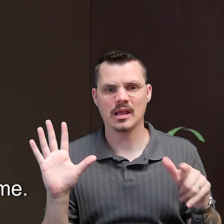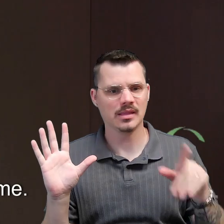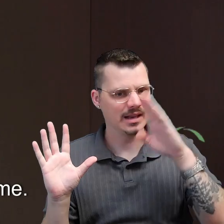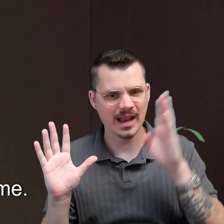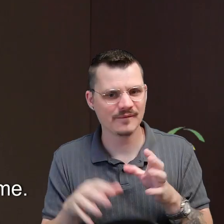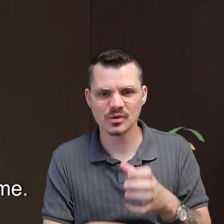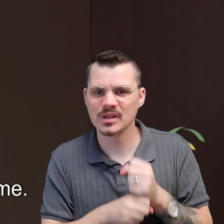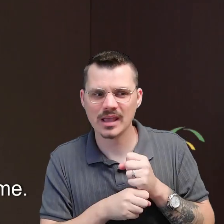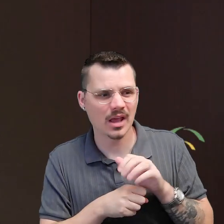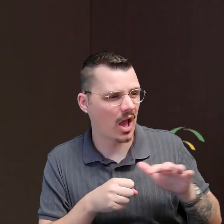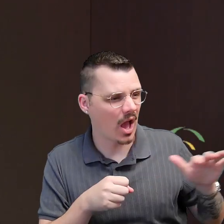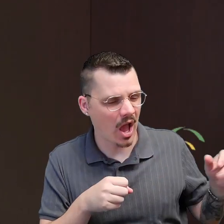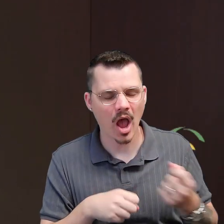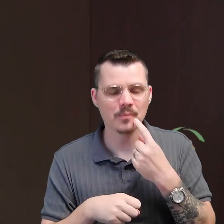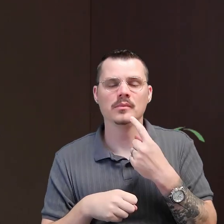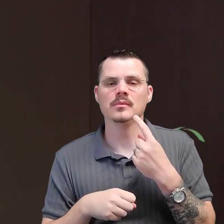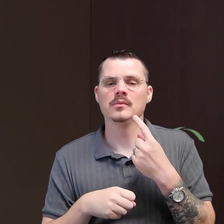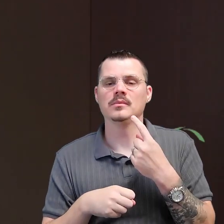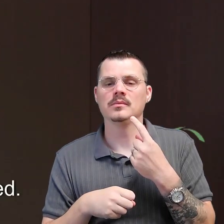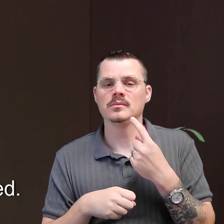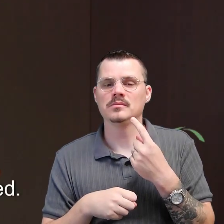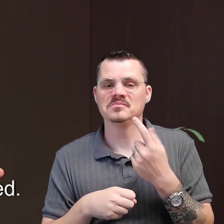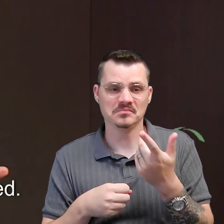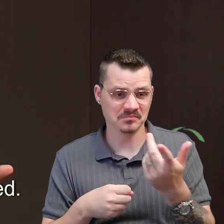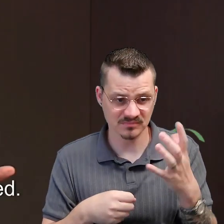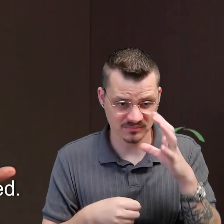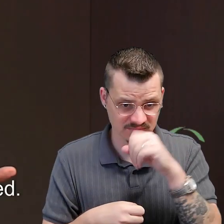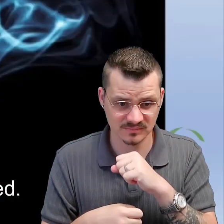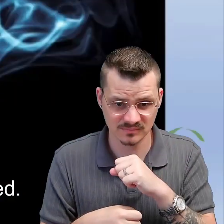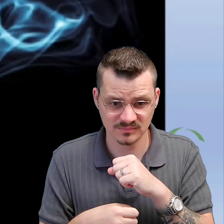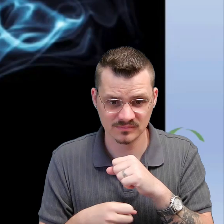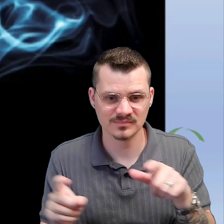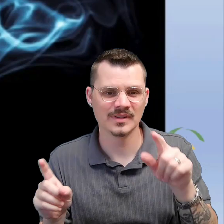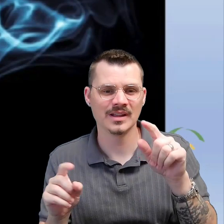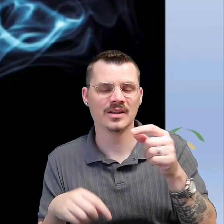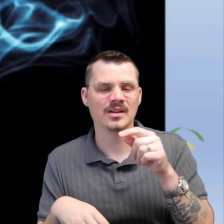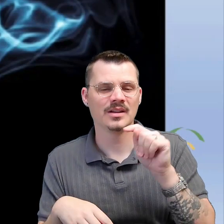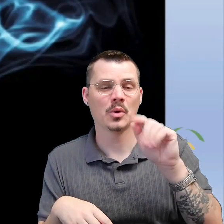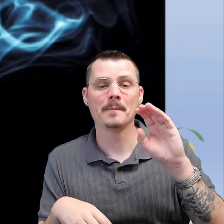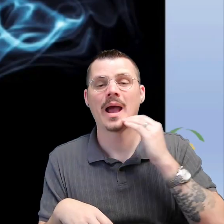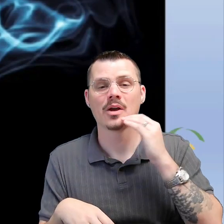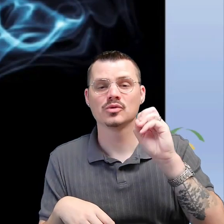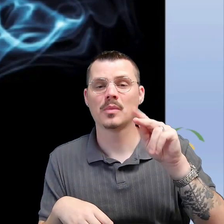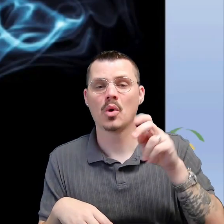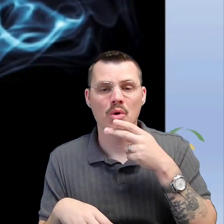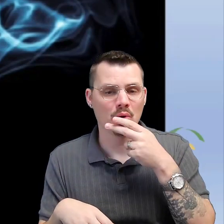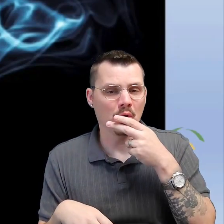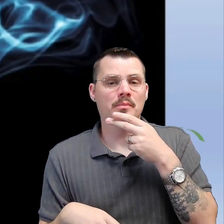never get the rest of the time? Yep, I bet many of you have guessed. It's inhaled tobacco